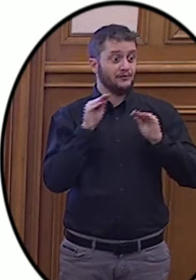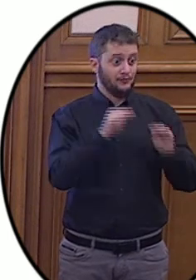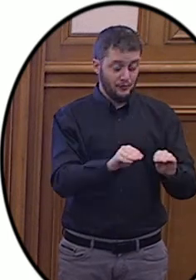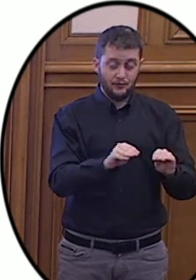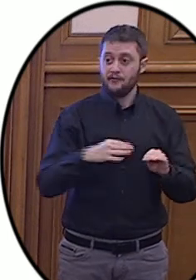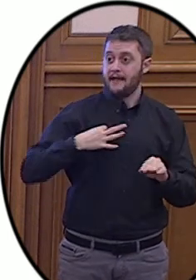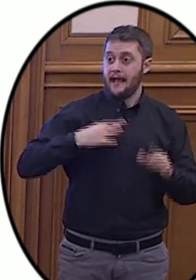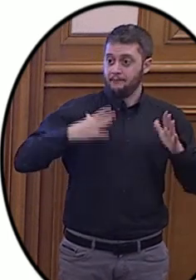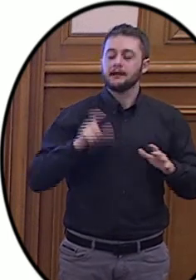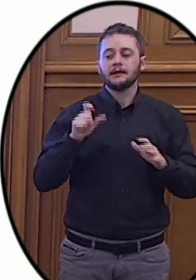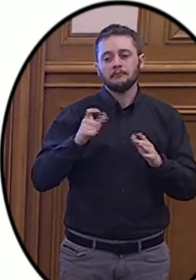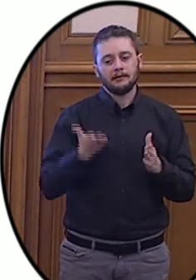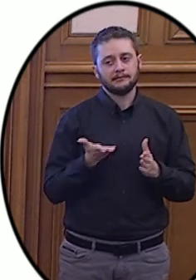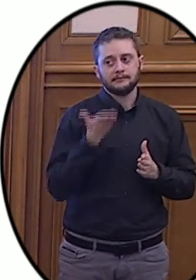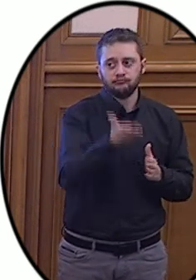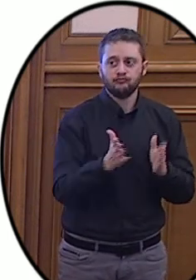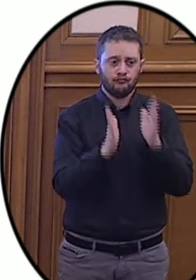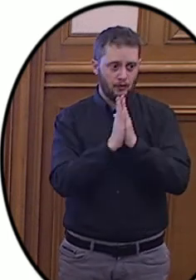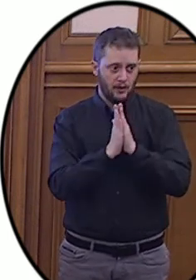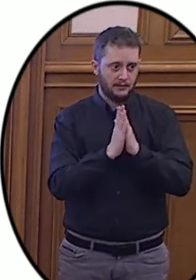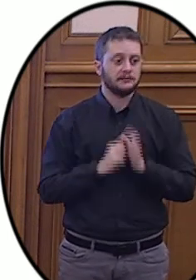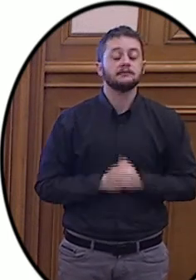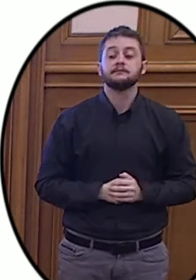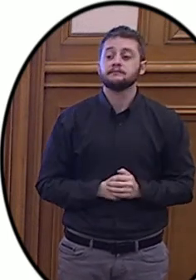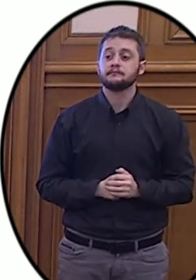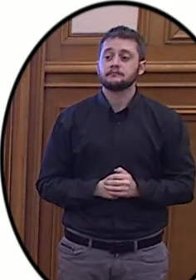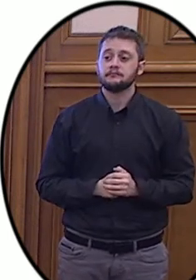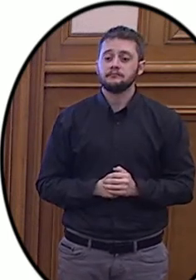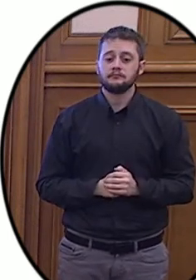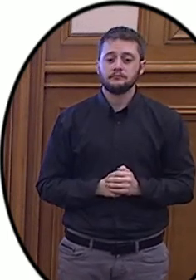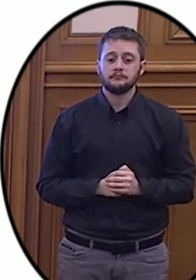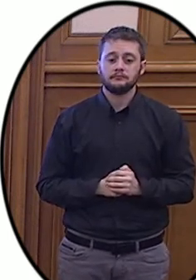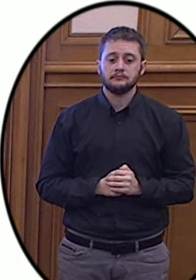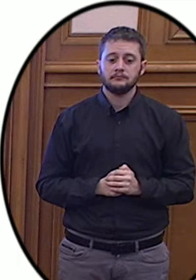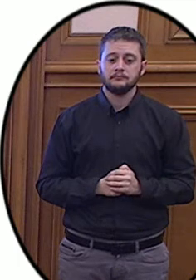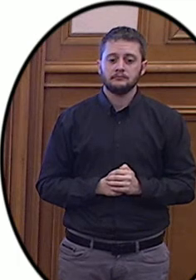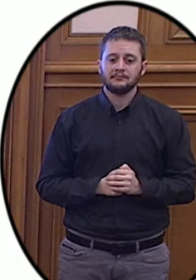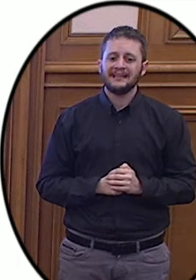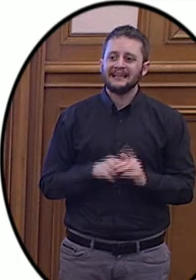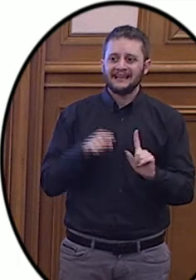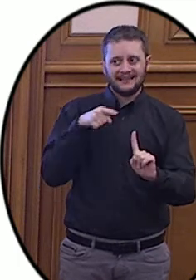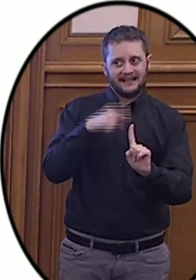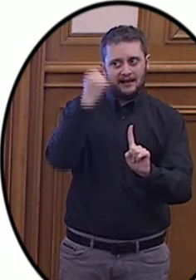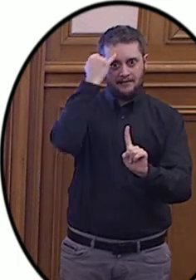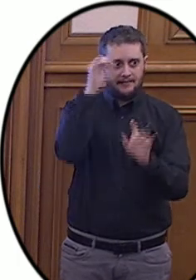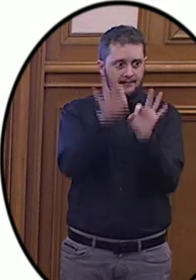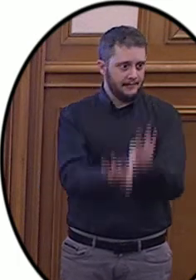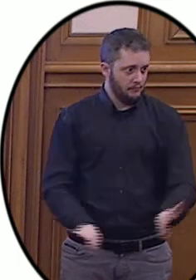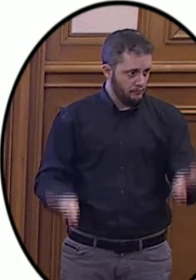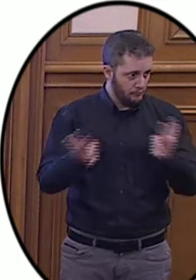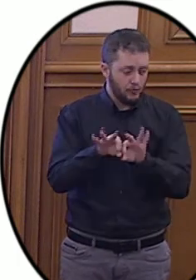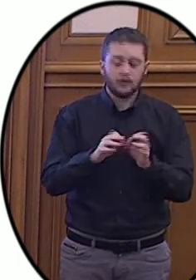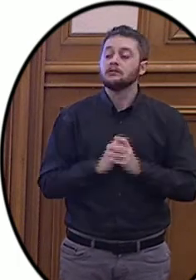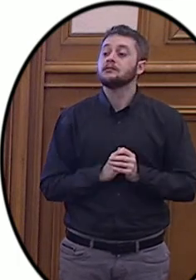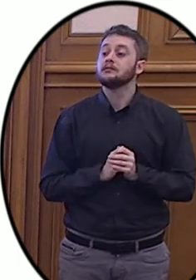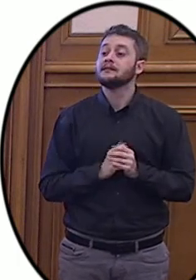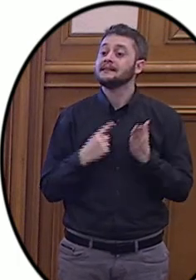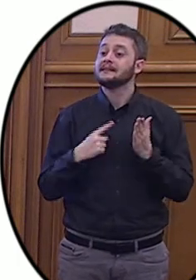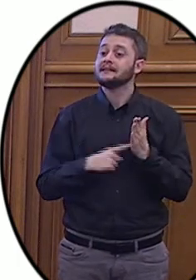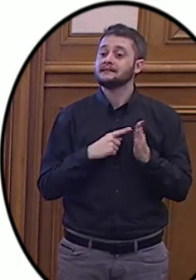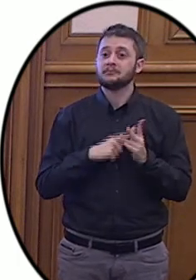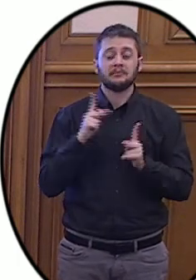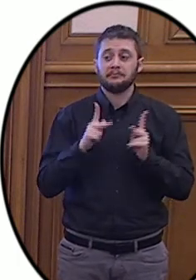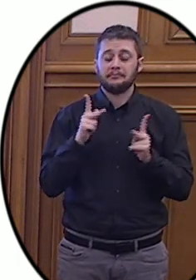And that's an important concept that some people struggle with. There may be times when